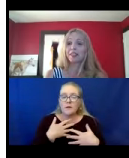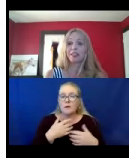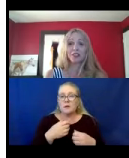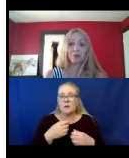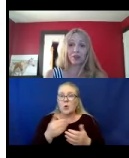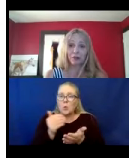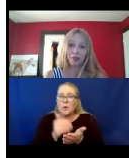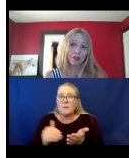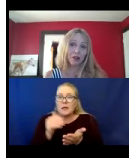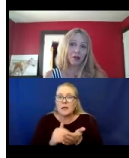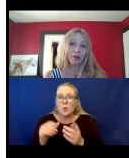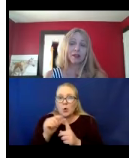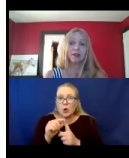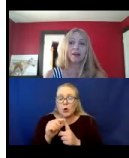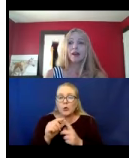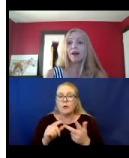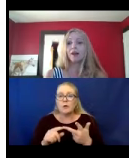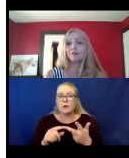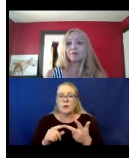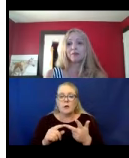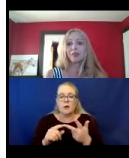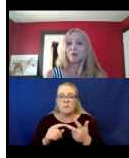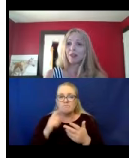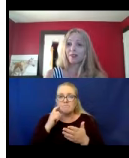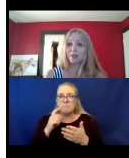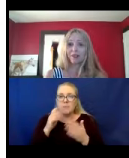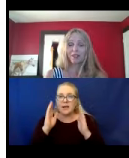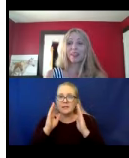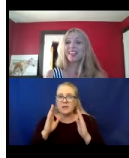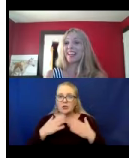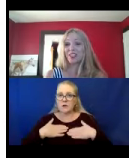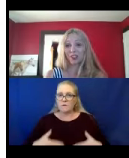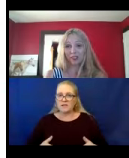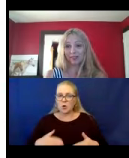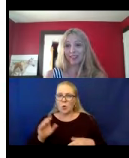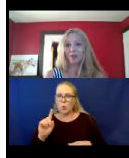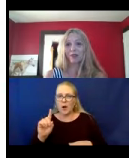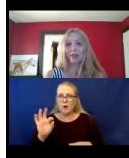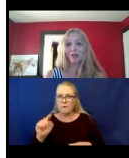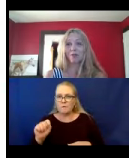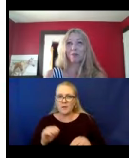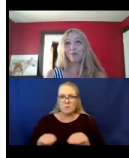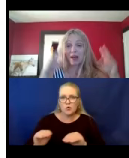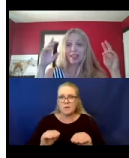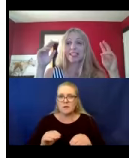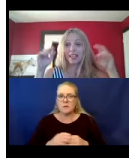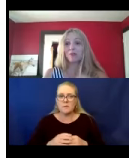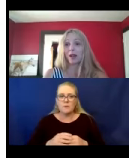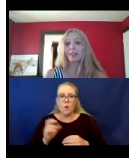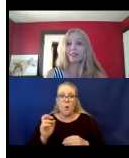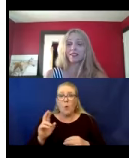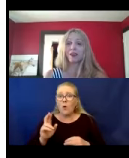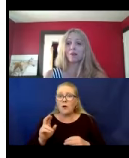just paying attention to where your feet are going, those kinds of things. Being in nature is sort of another